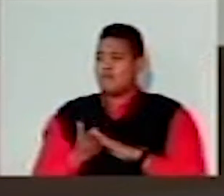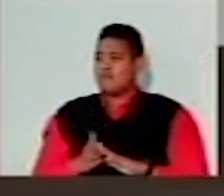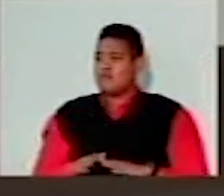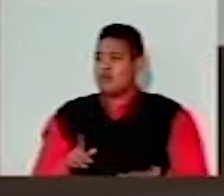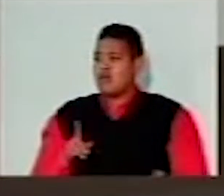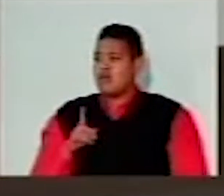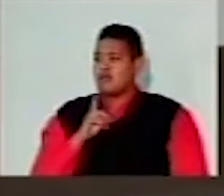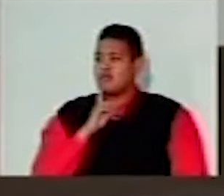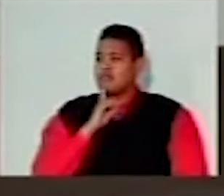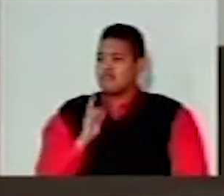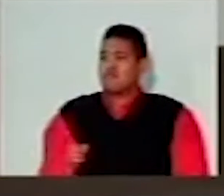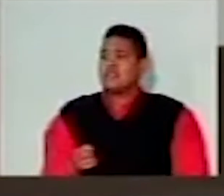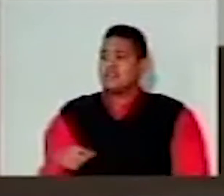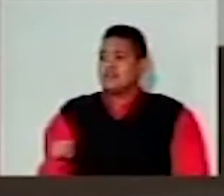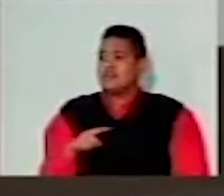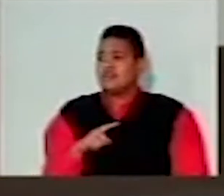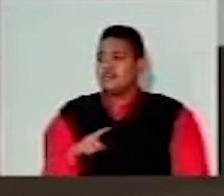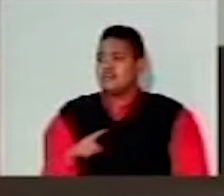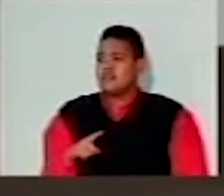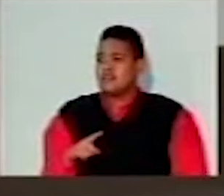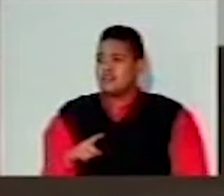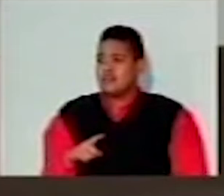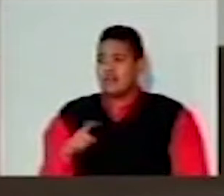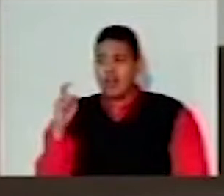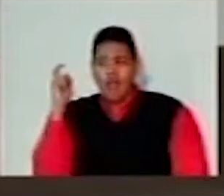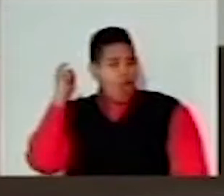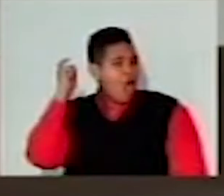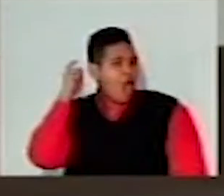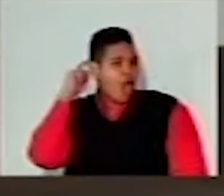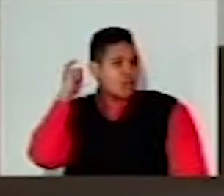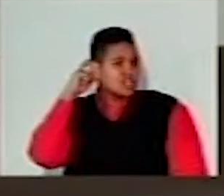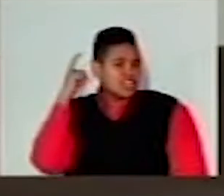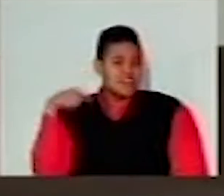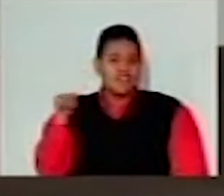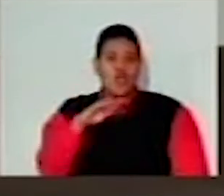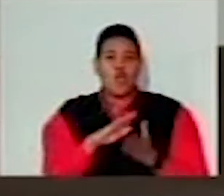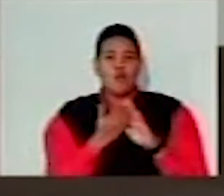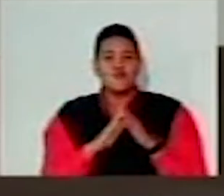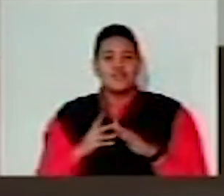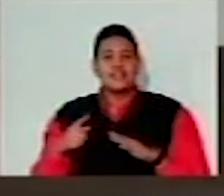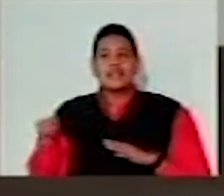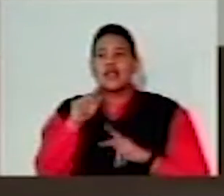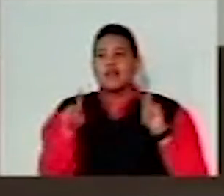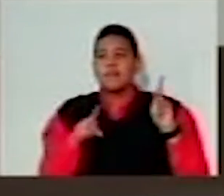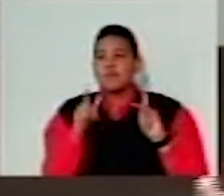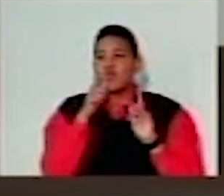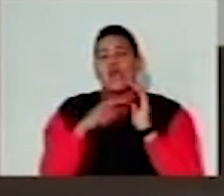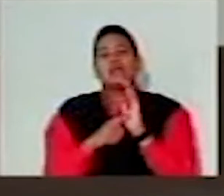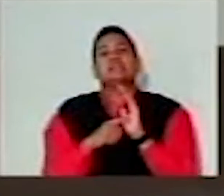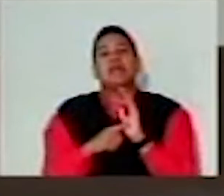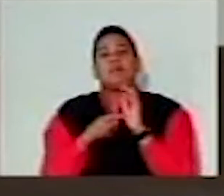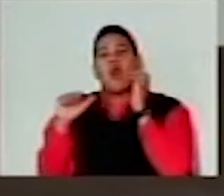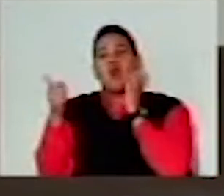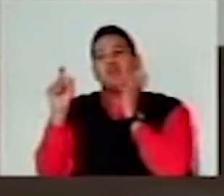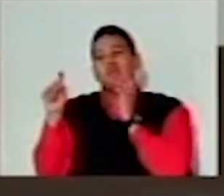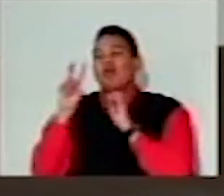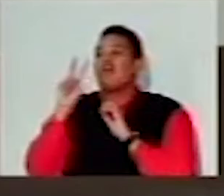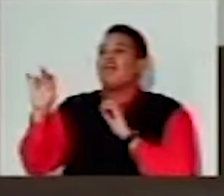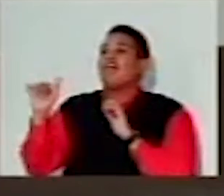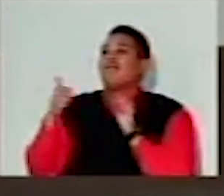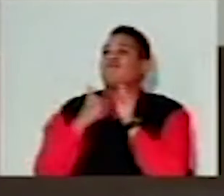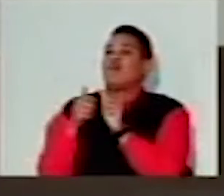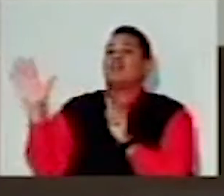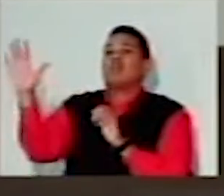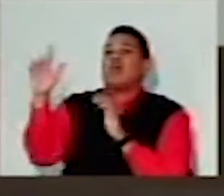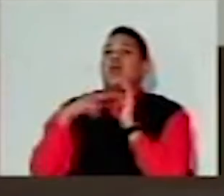are really the conscience of their community. They are the people who are the example that others must look up to.